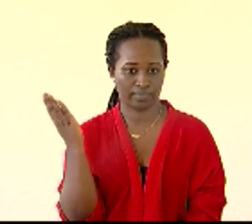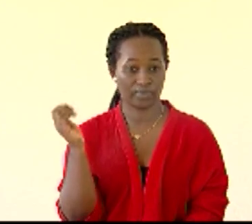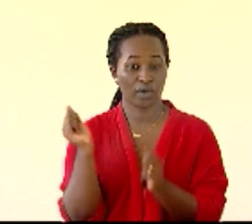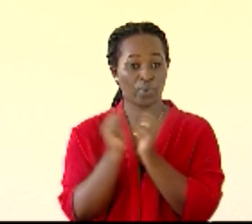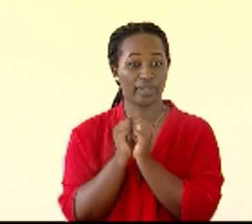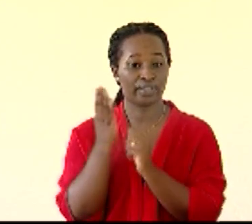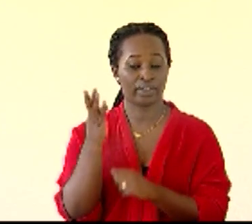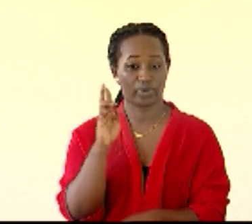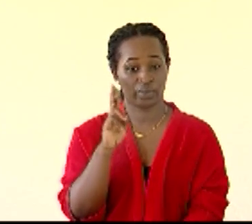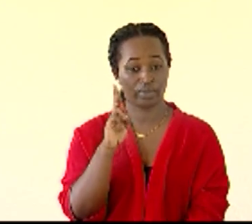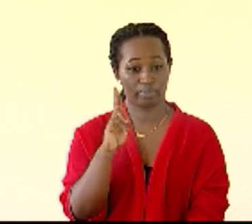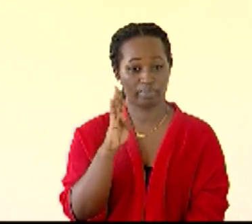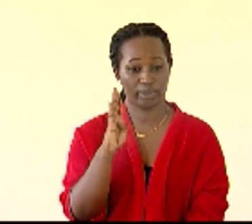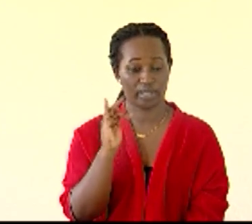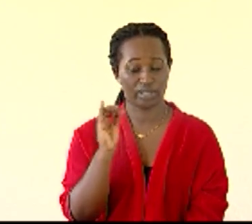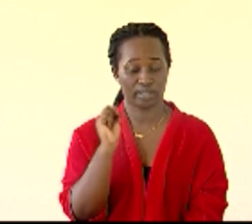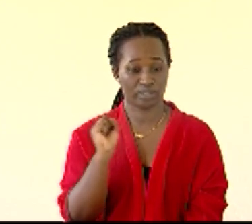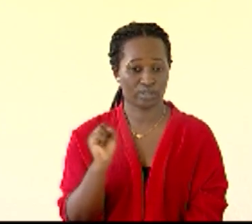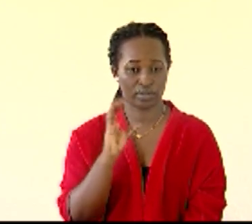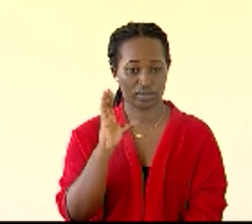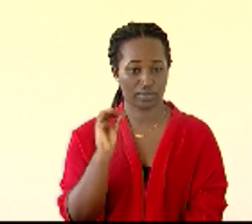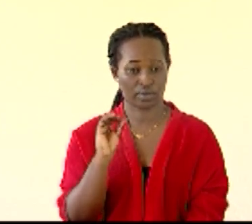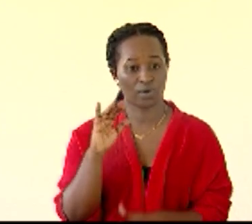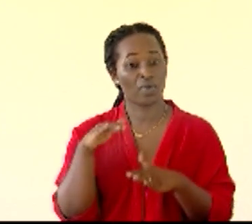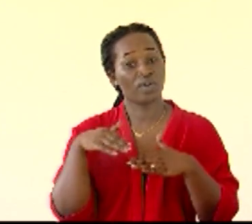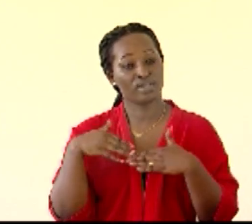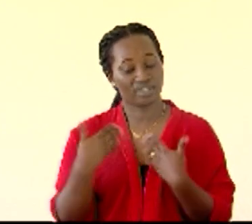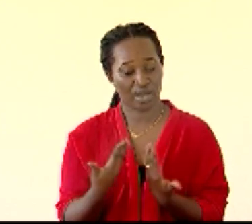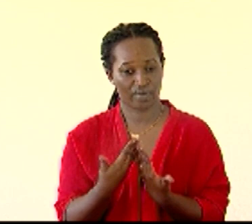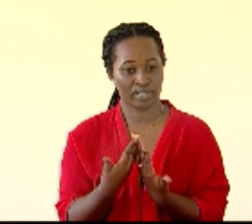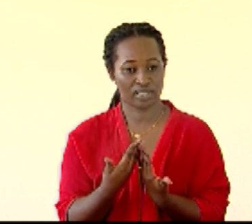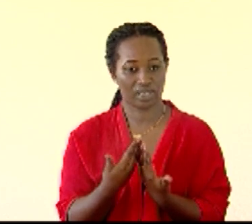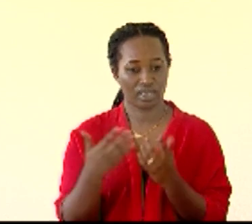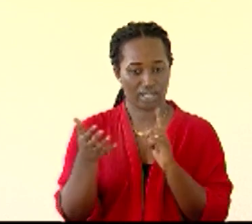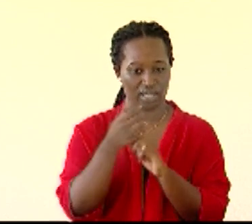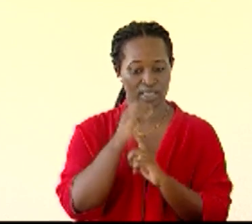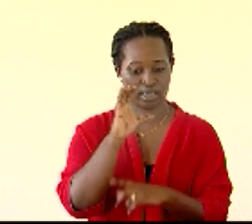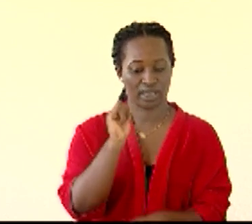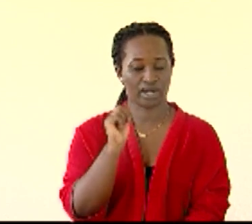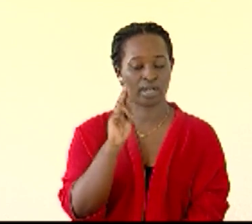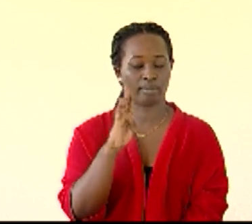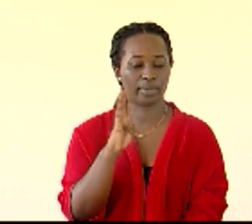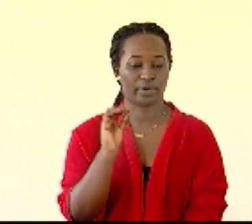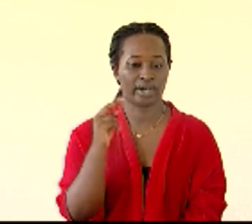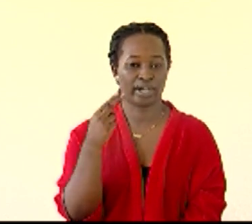Ribisco or ribulose bisphosphate carbohydrase enzyme